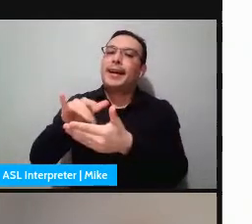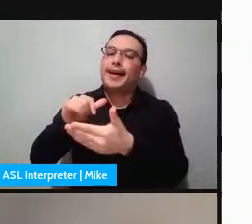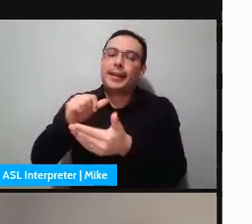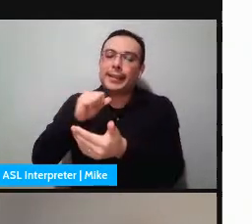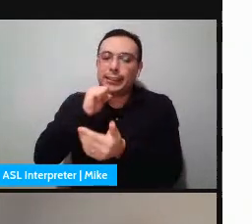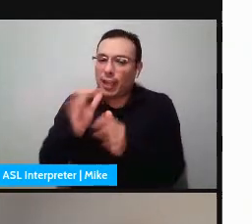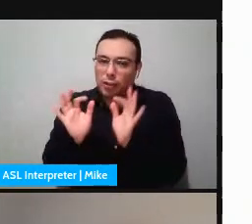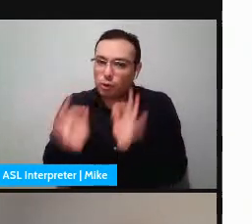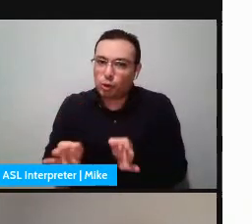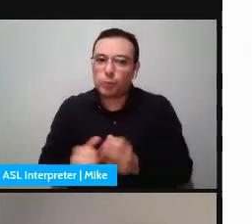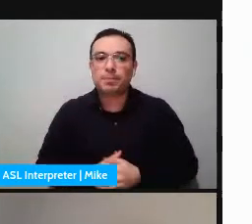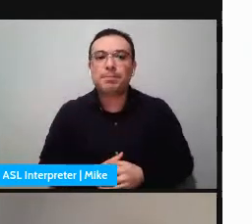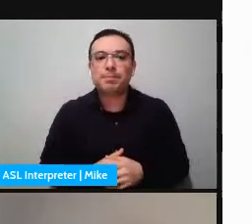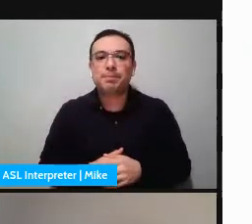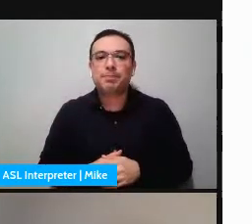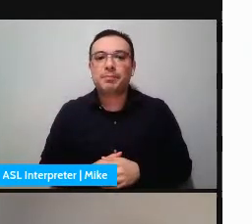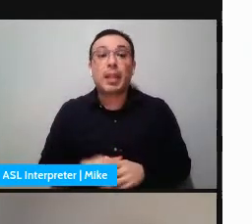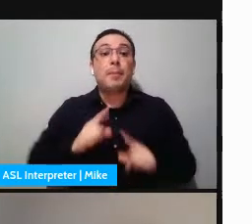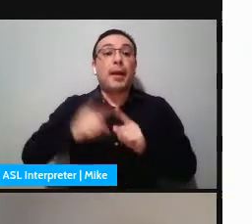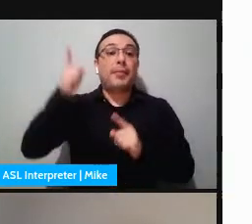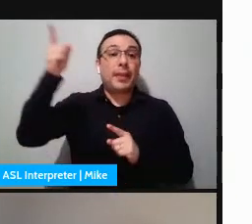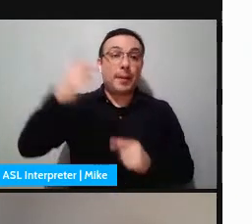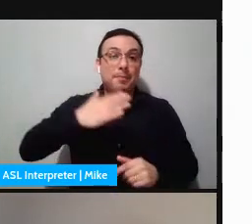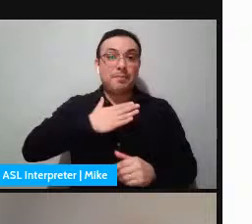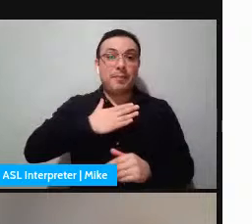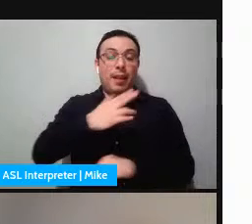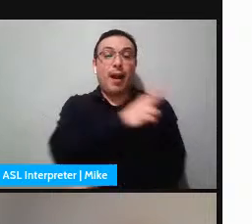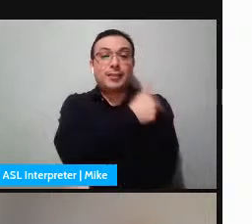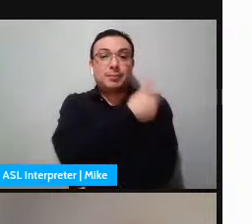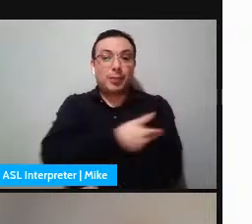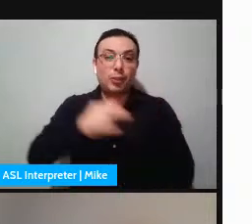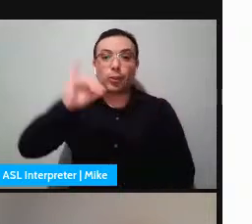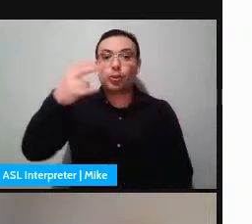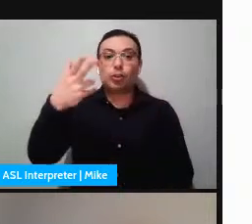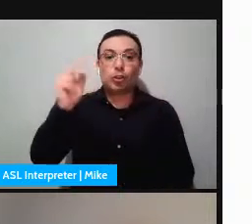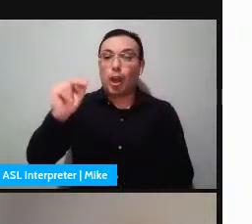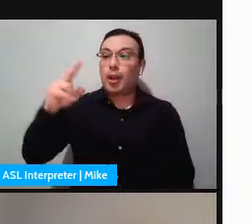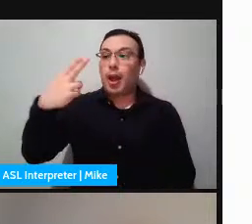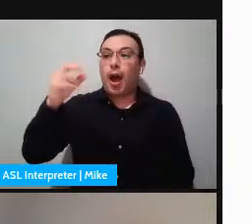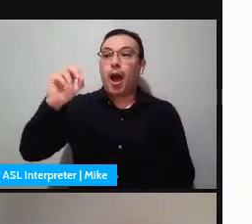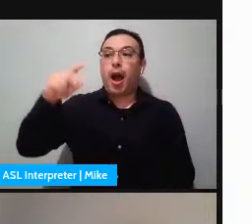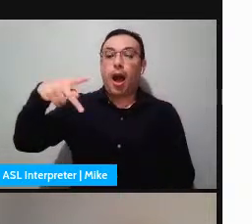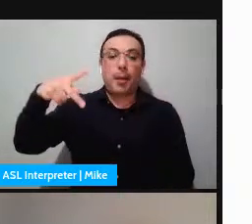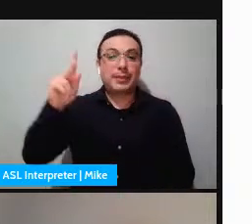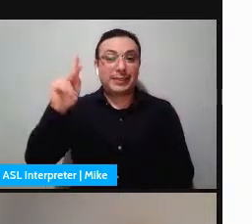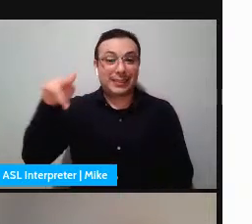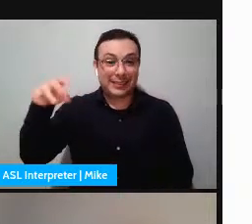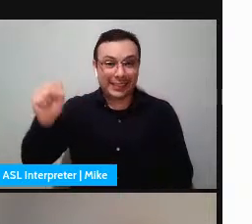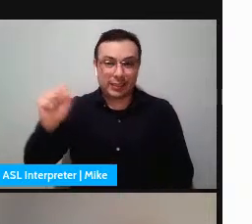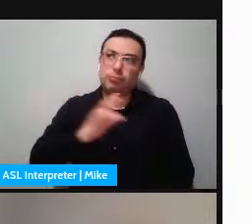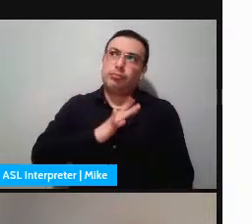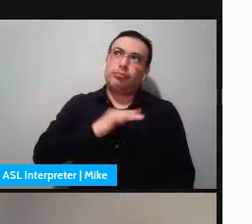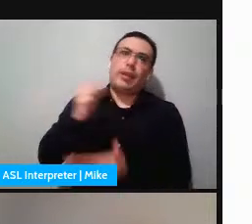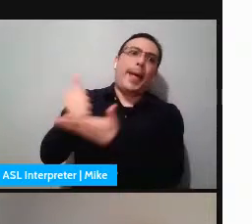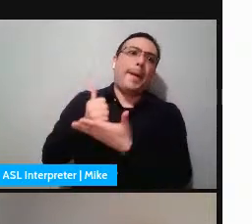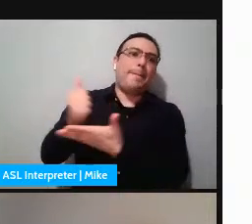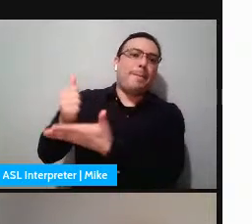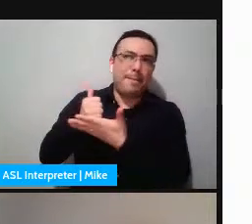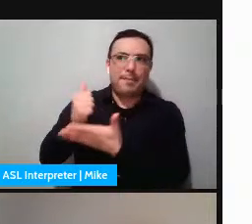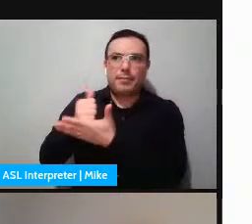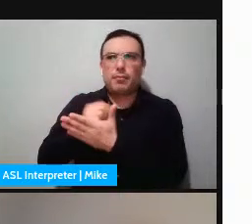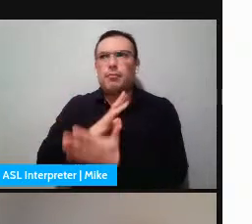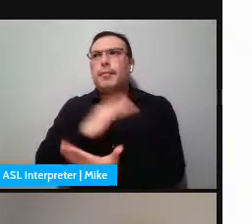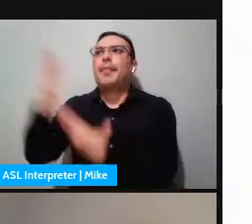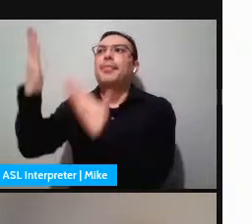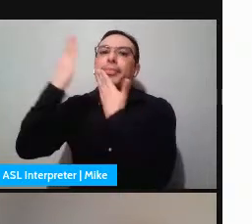vaccine scientists at Johns Hopkins, because they've been very helpful throughout all of this. And then I'm happy to take any